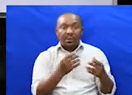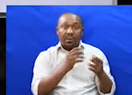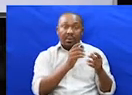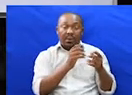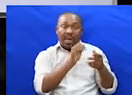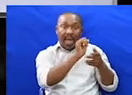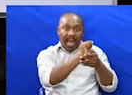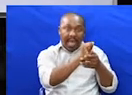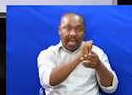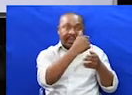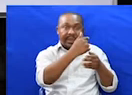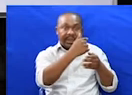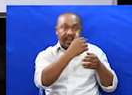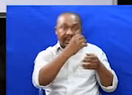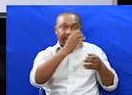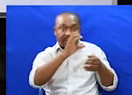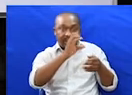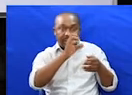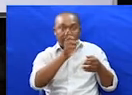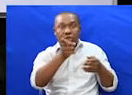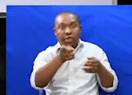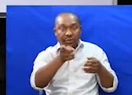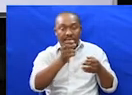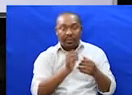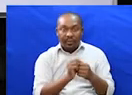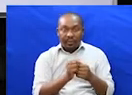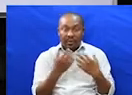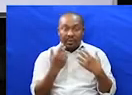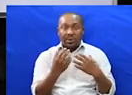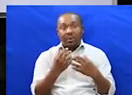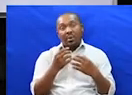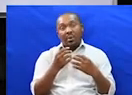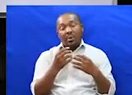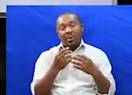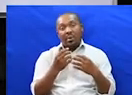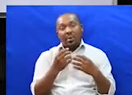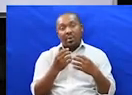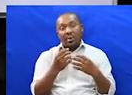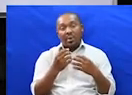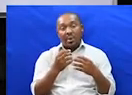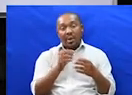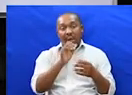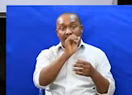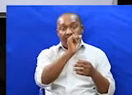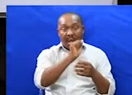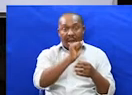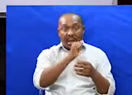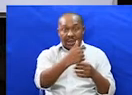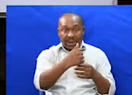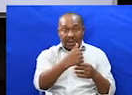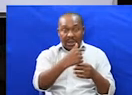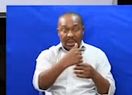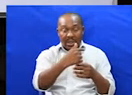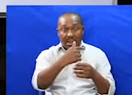ATCG. But in RNA, the position of T